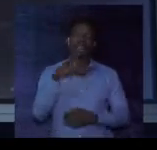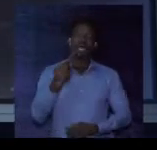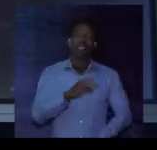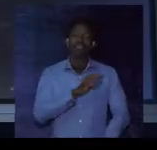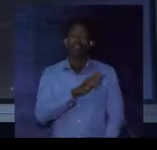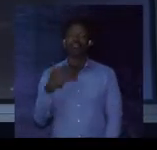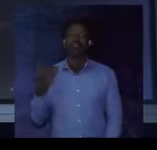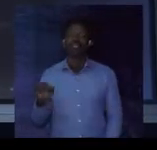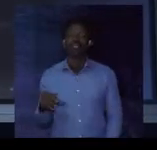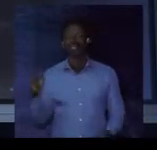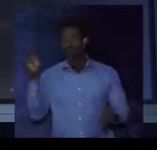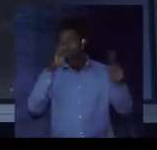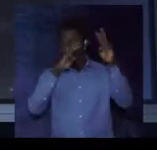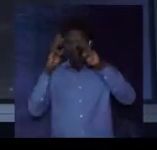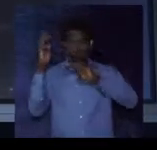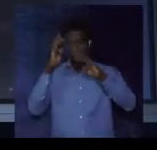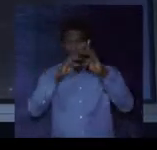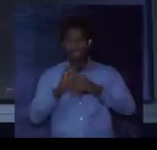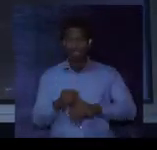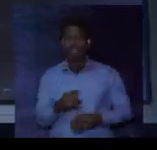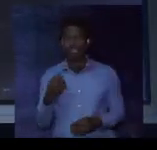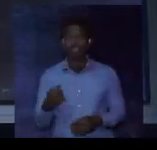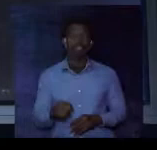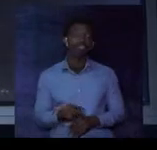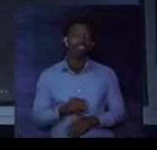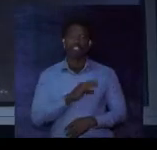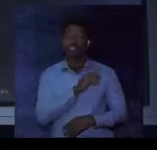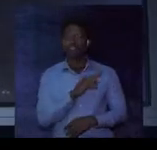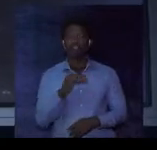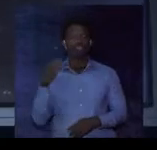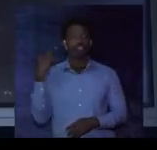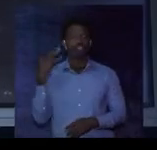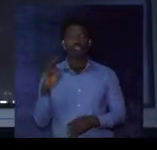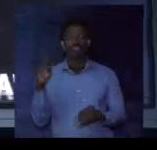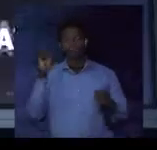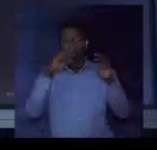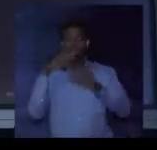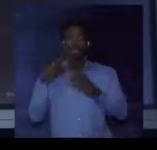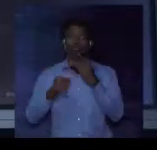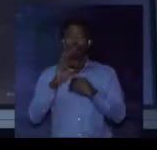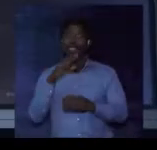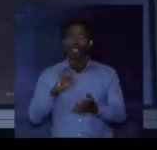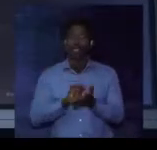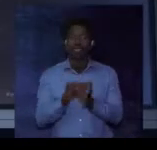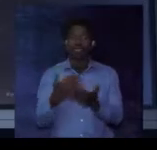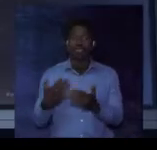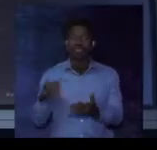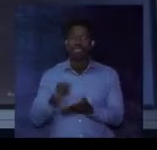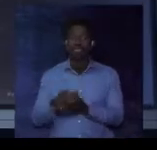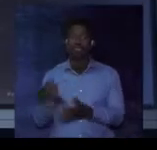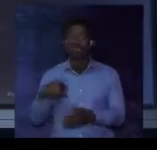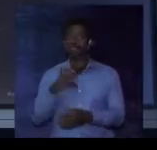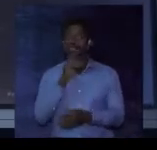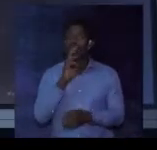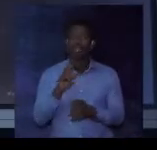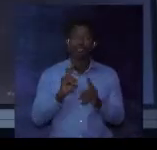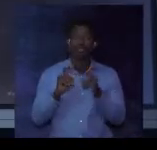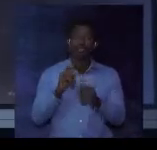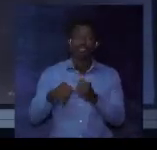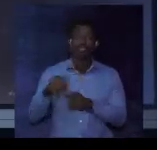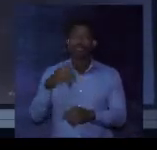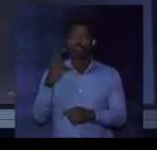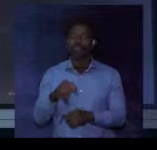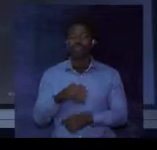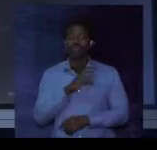what are the components of weather? The features of weather. If you say weather, what are those things we are actually